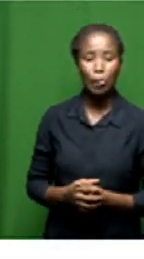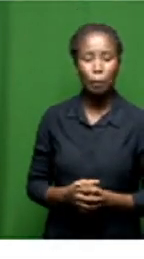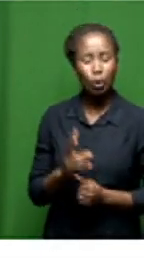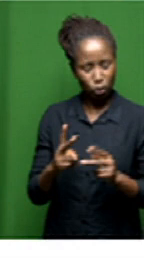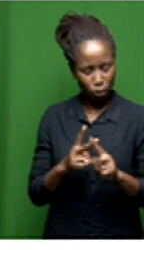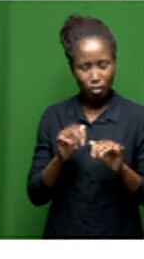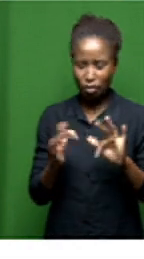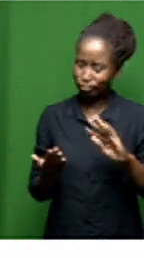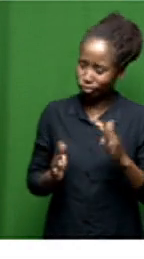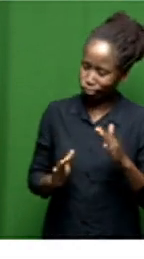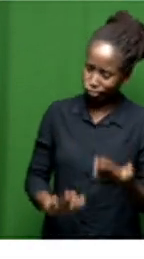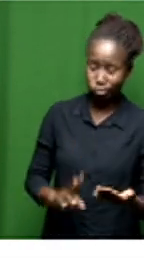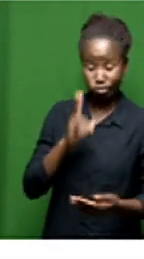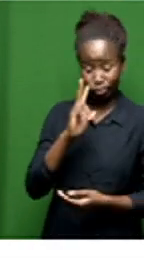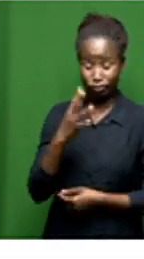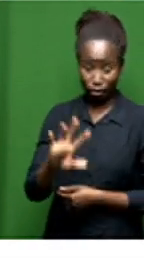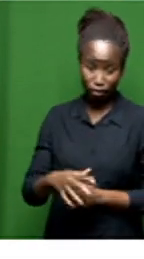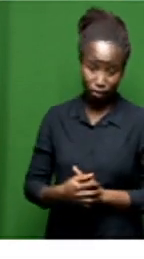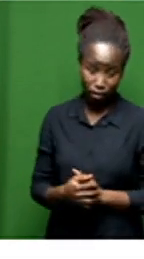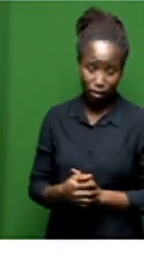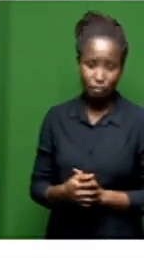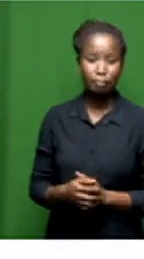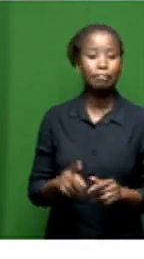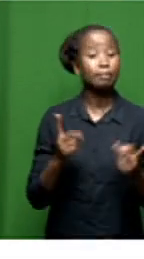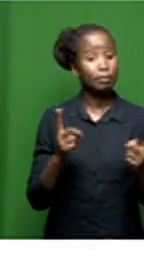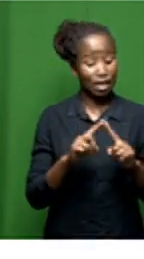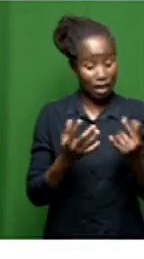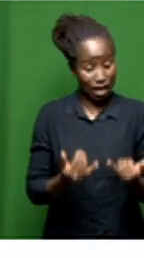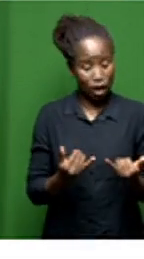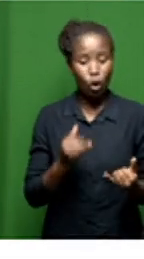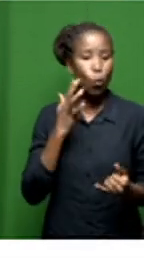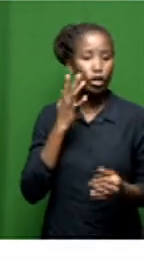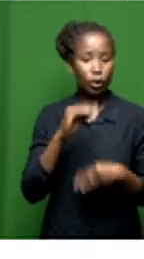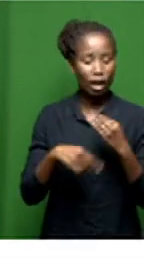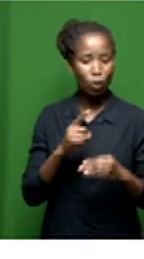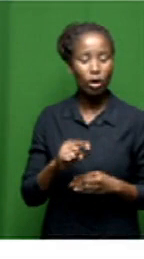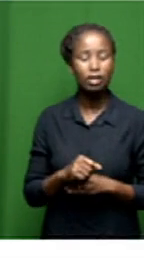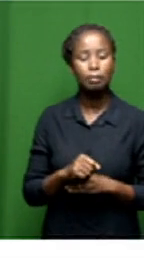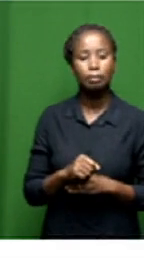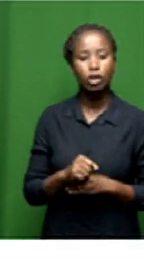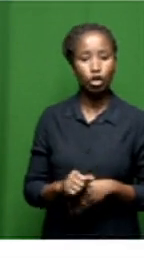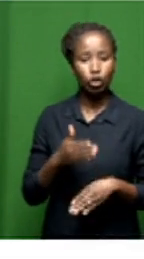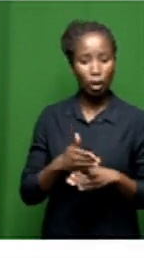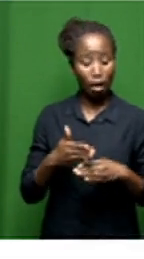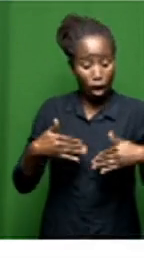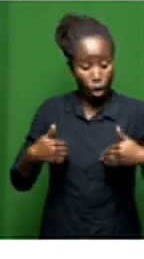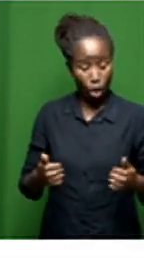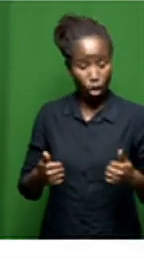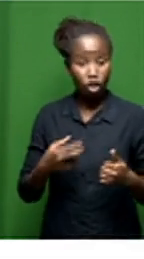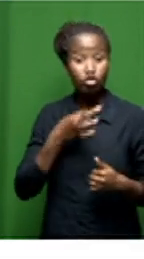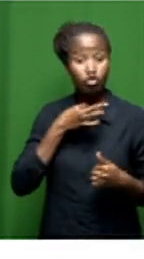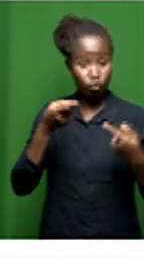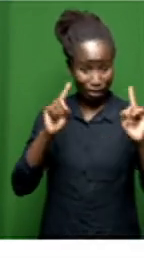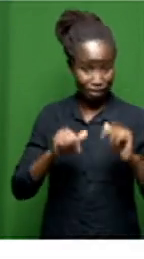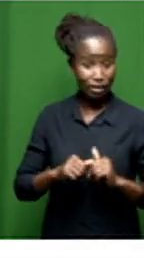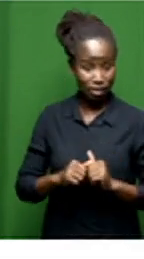killed people, and we've seen it reality. So when you are dealing with an occupational health risk, where there is a